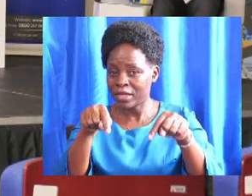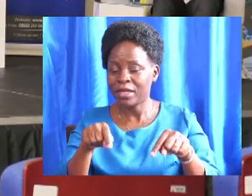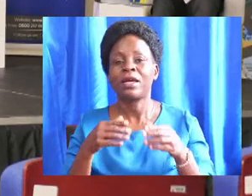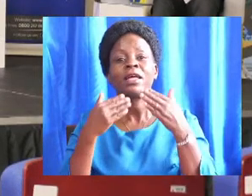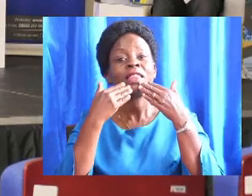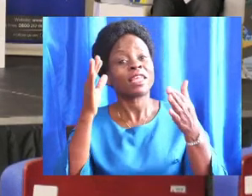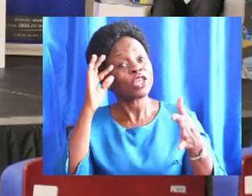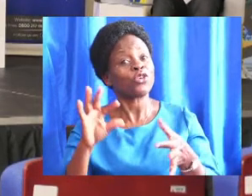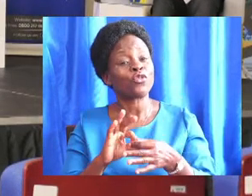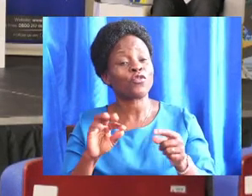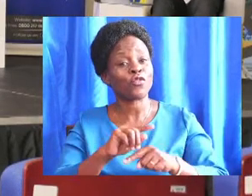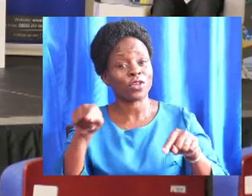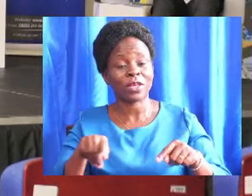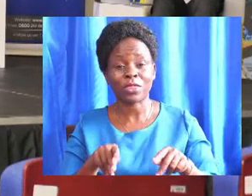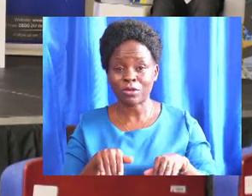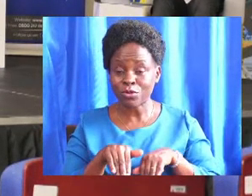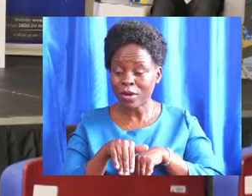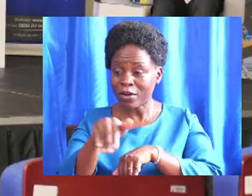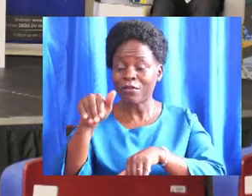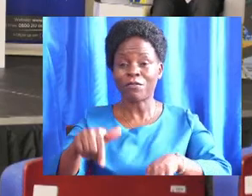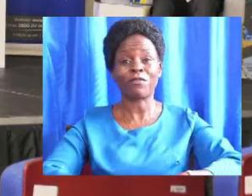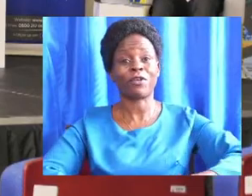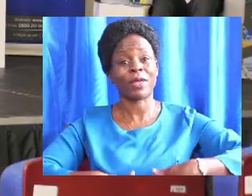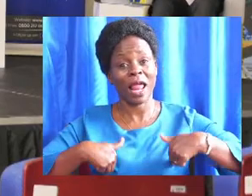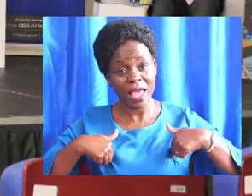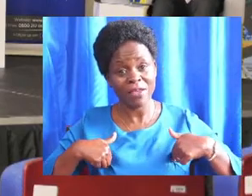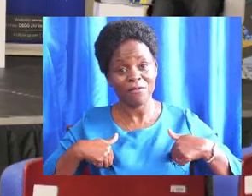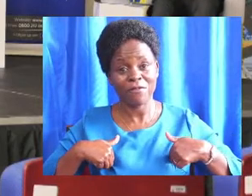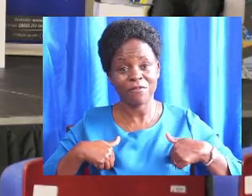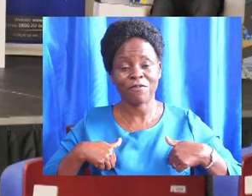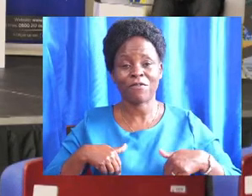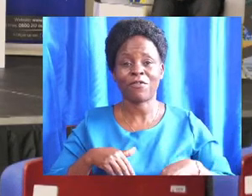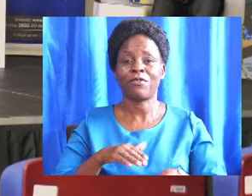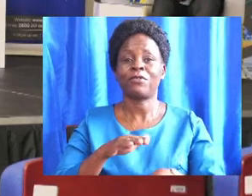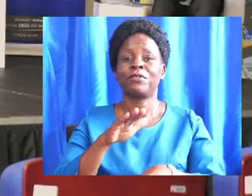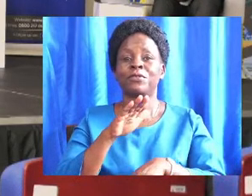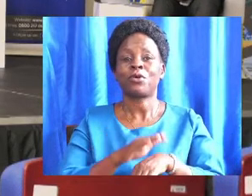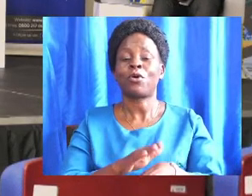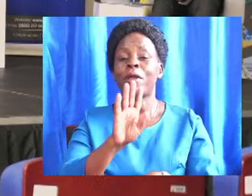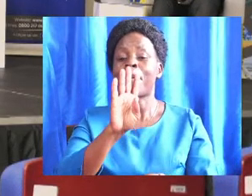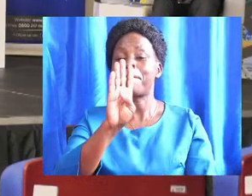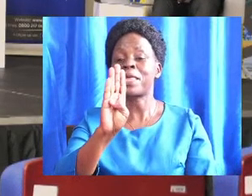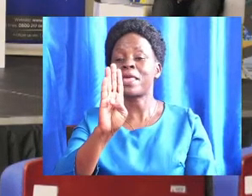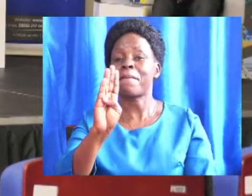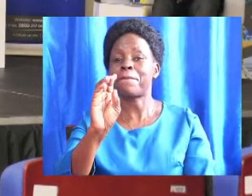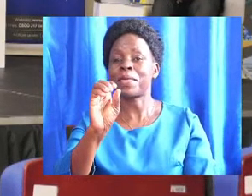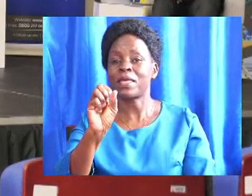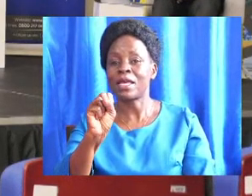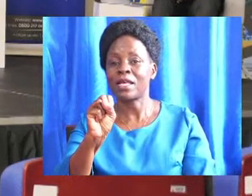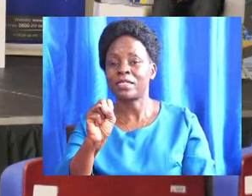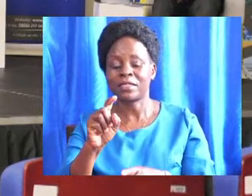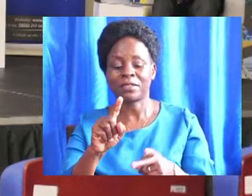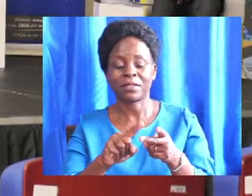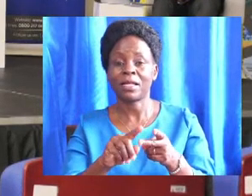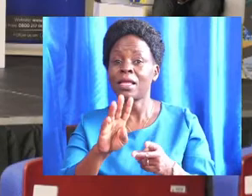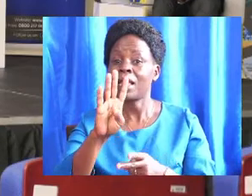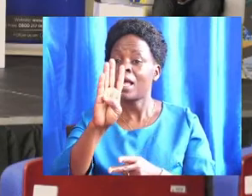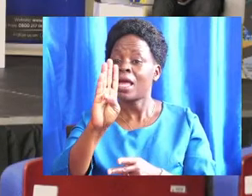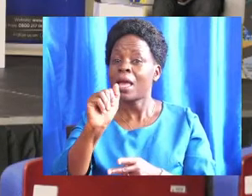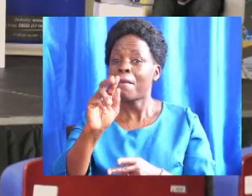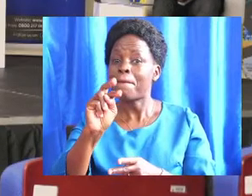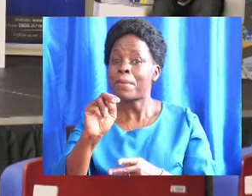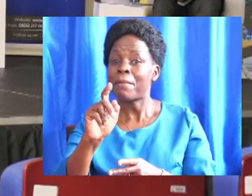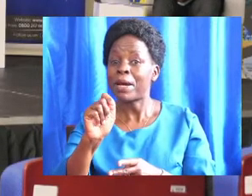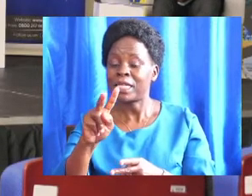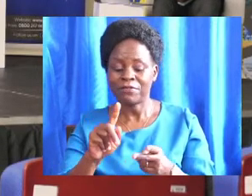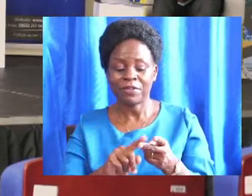for joining us, those who are watching us live on BBS. You're watching us live on Baba TV,